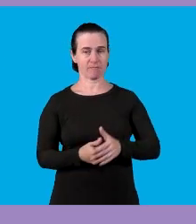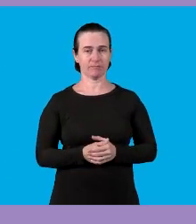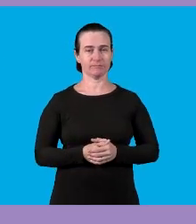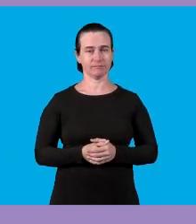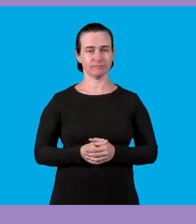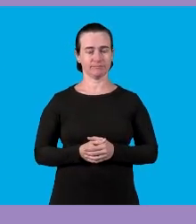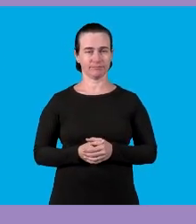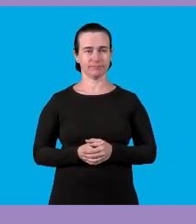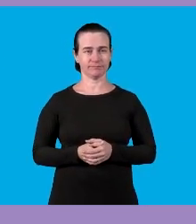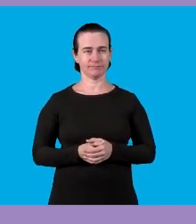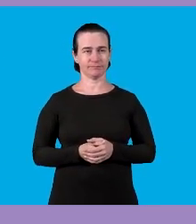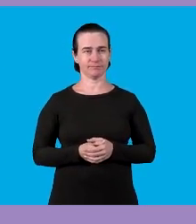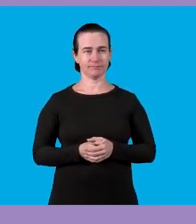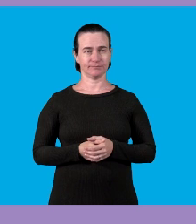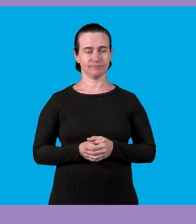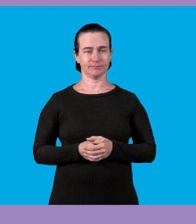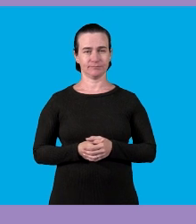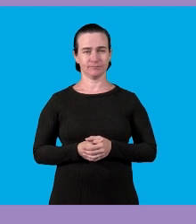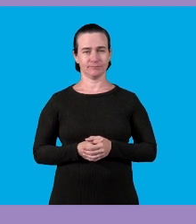to BC,